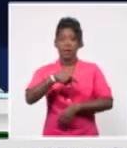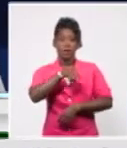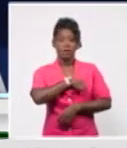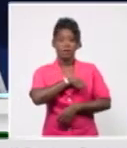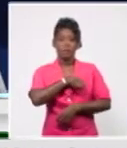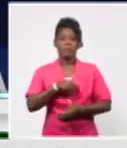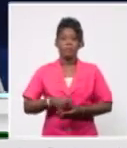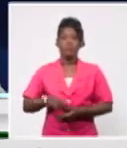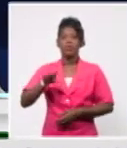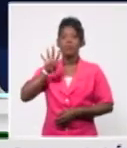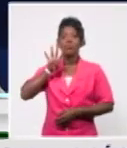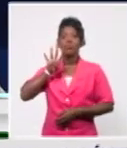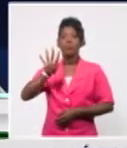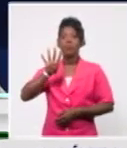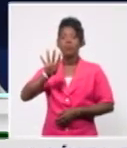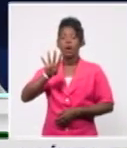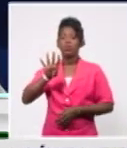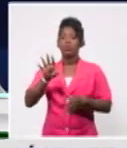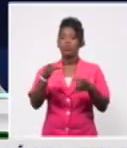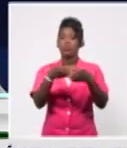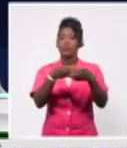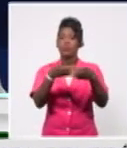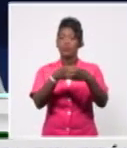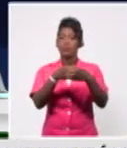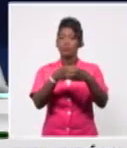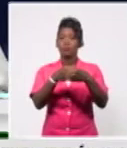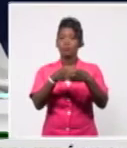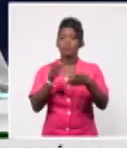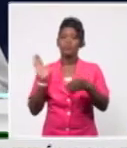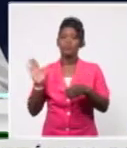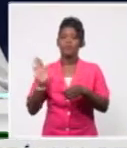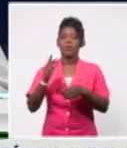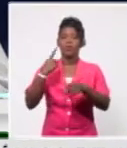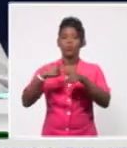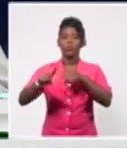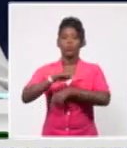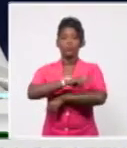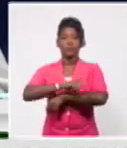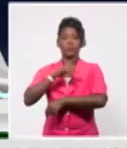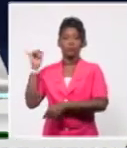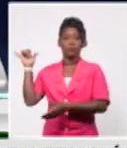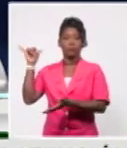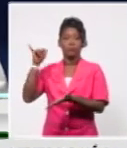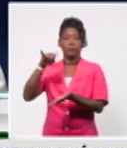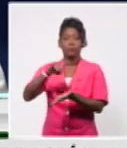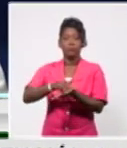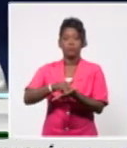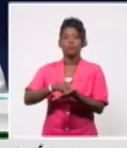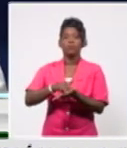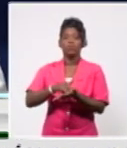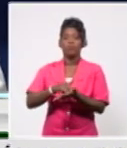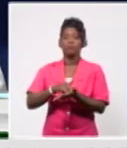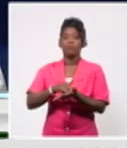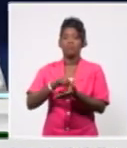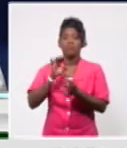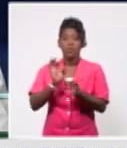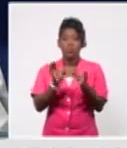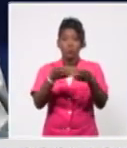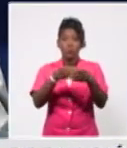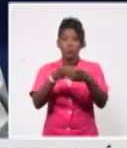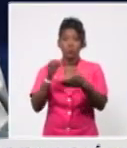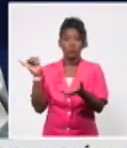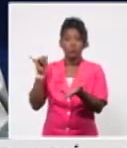29 or 48.3% of the 60 cases yesterday were asymptomatic at the time of testing.